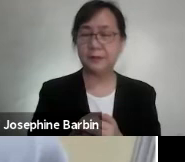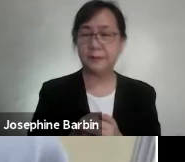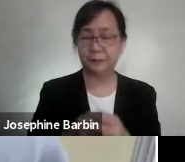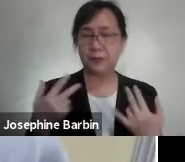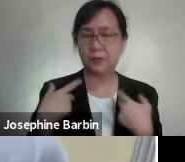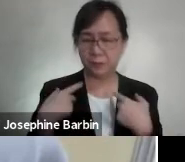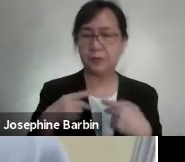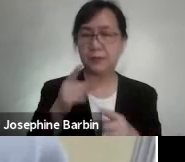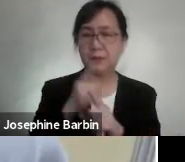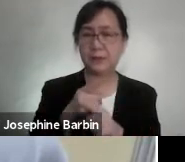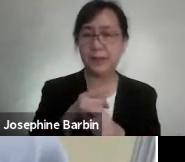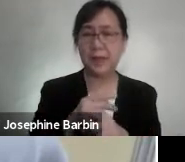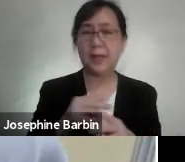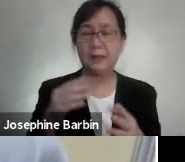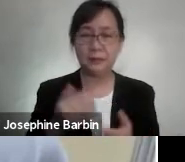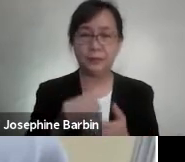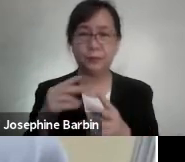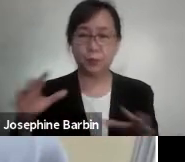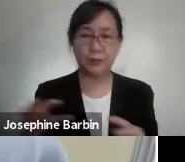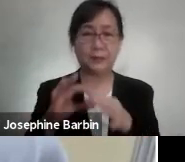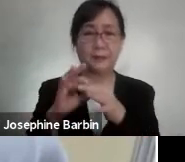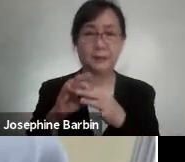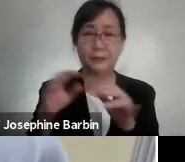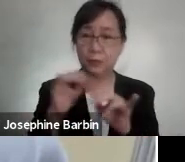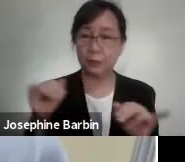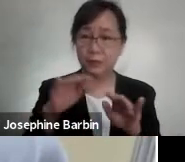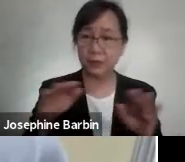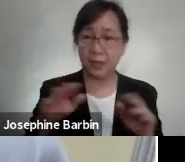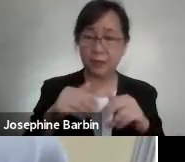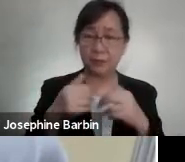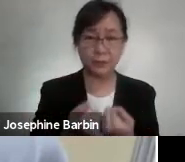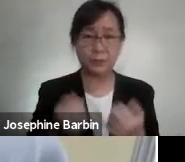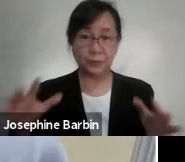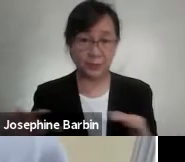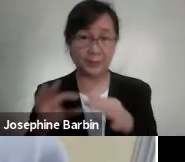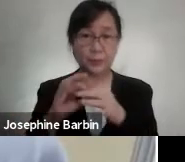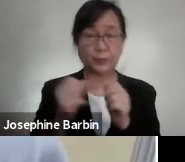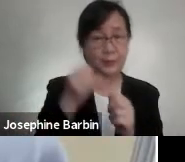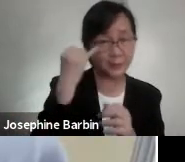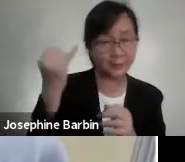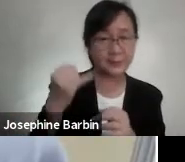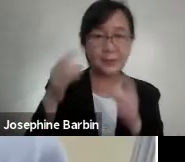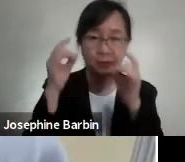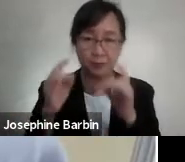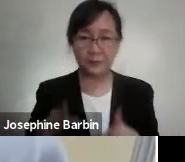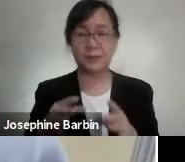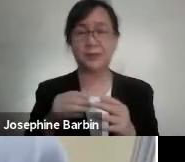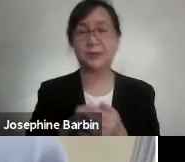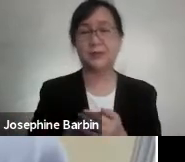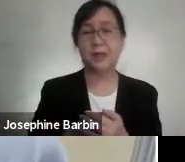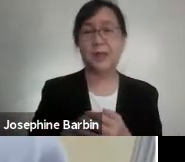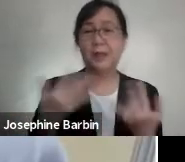there's a real need for us to connect up the way that children think about and relate to ideas about risks of harm at that